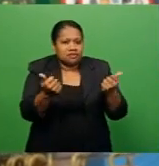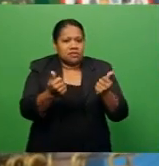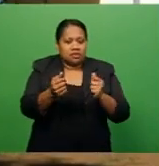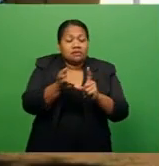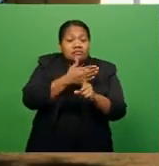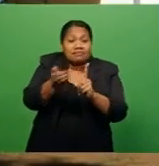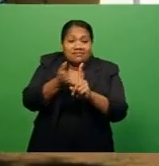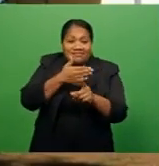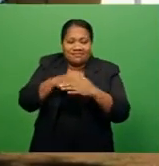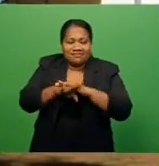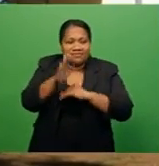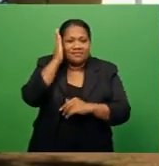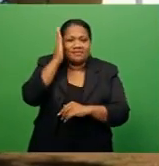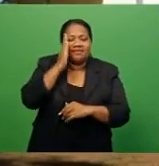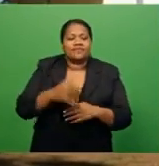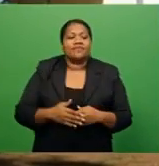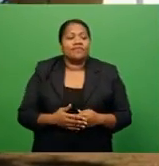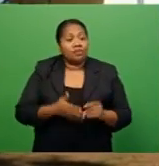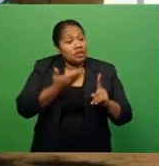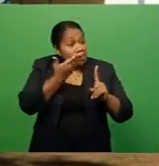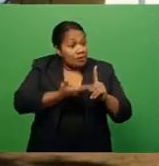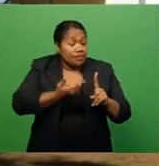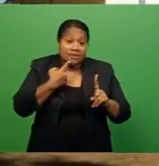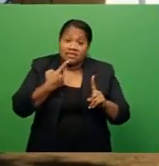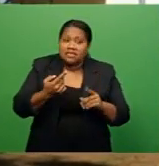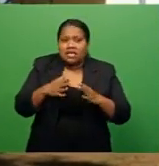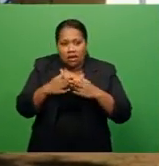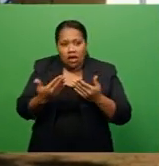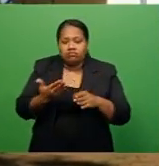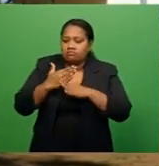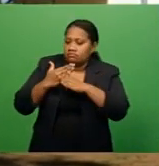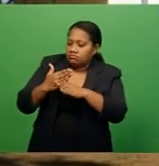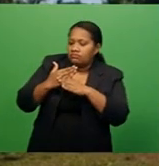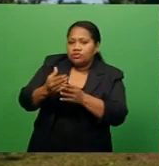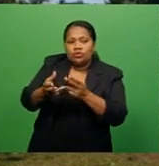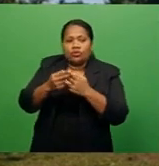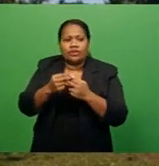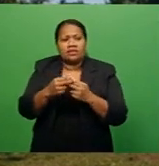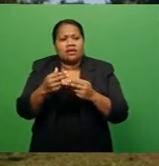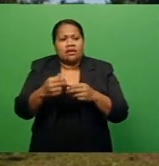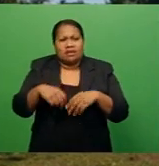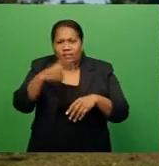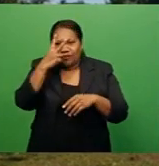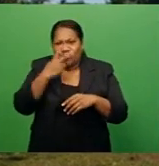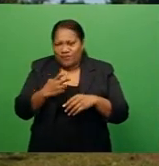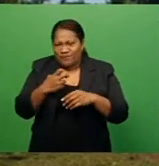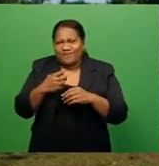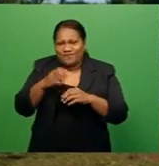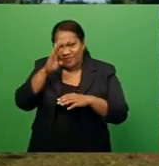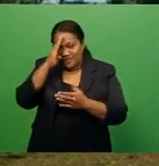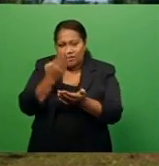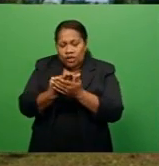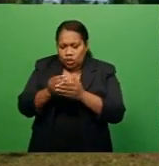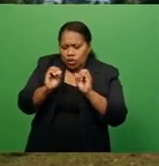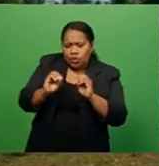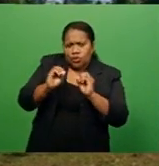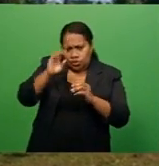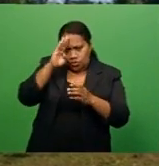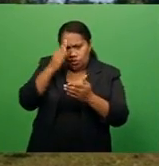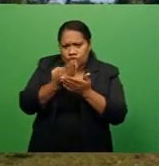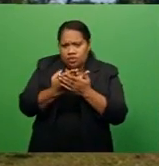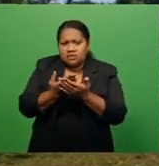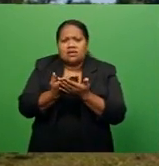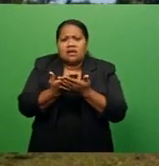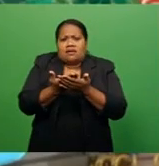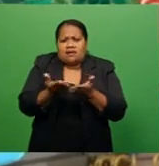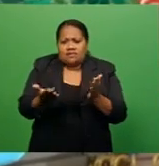school. Korovula says they are working with old scholars to teach students from different backgrounds how to live in boarding schools.